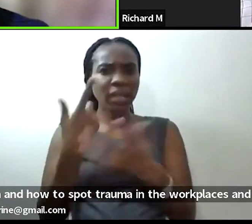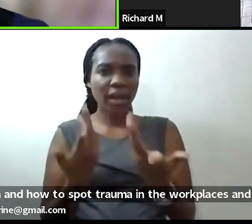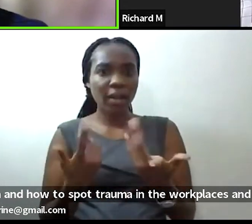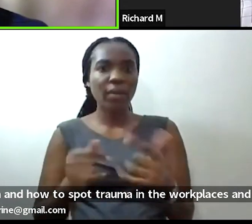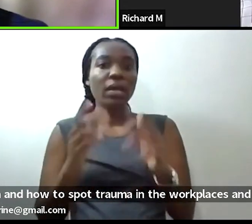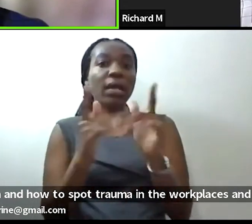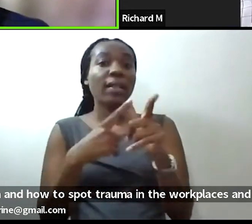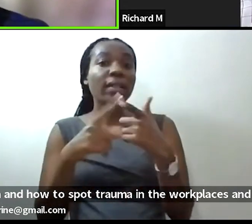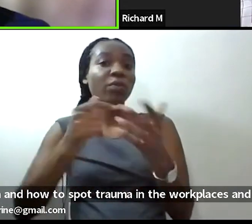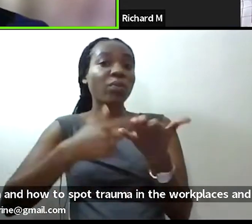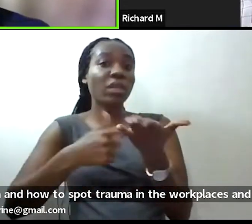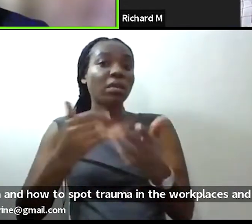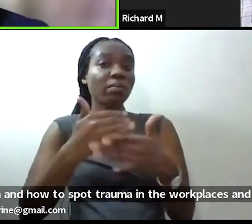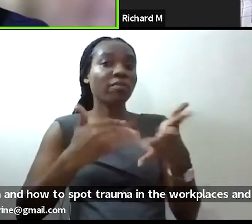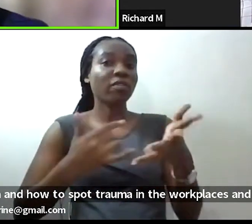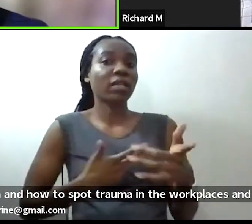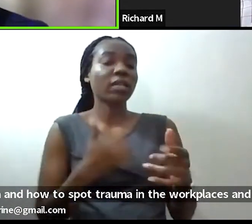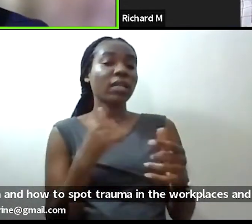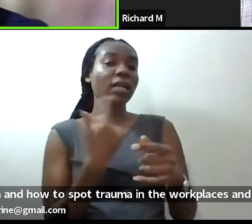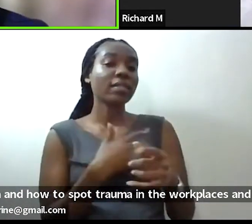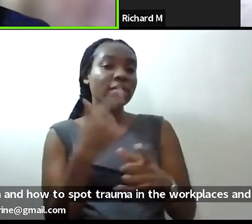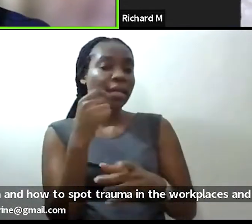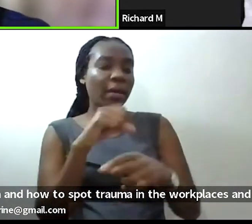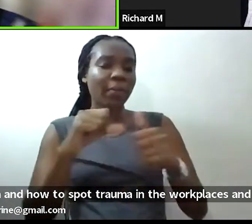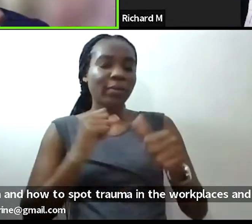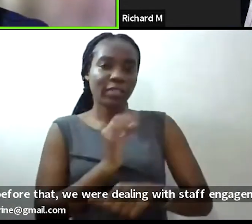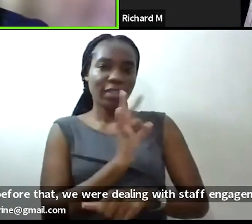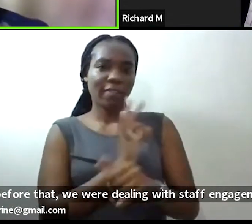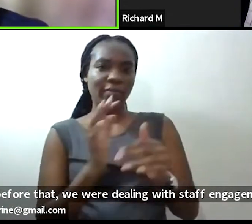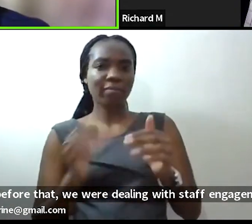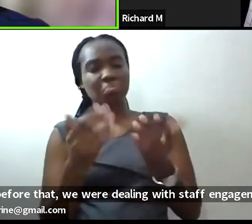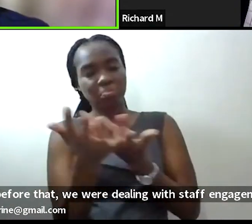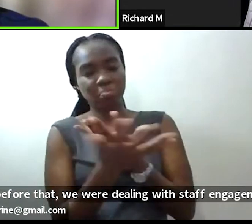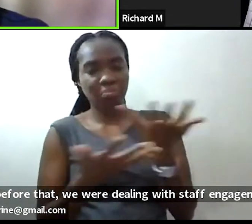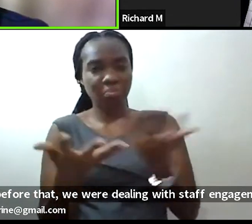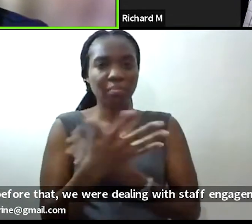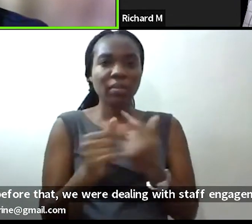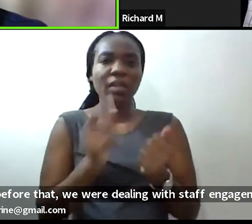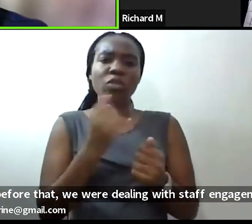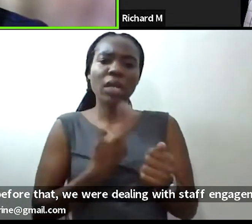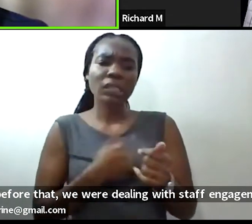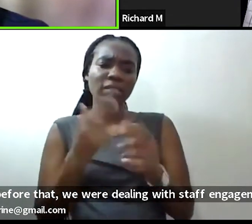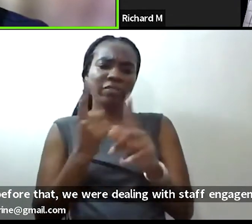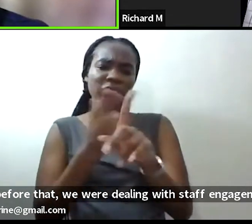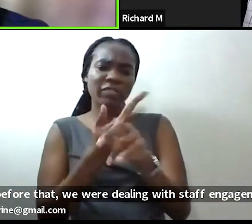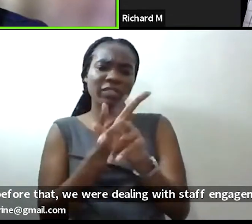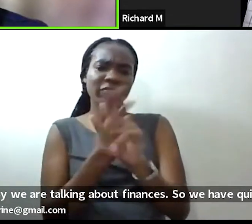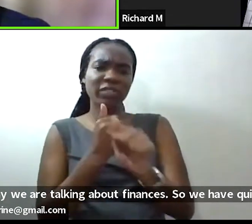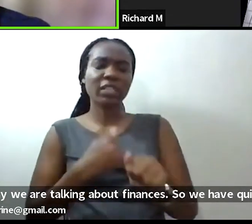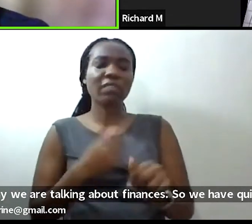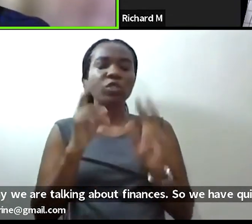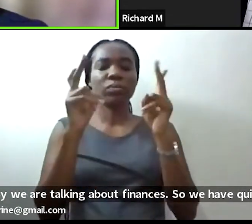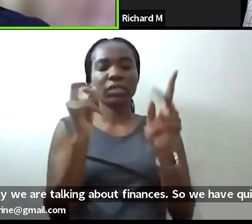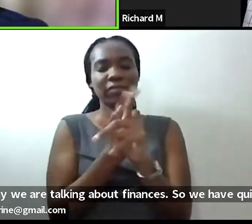with staff engagement. And today we are talking about finances. So we have quite different topics of